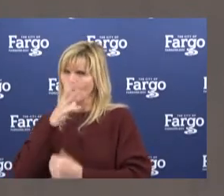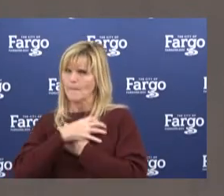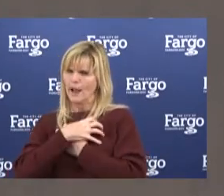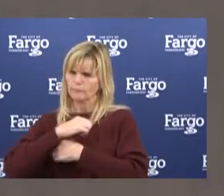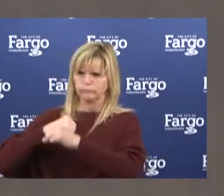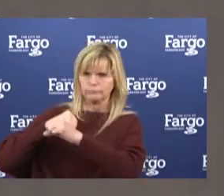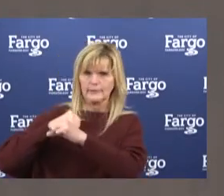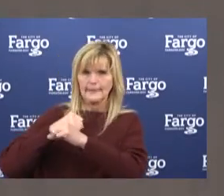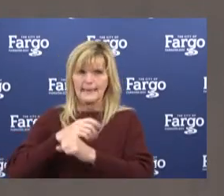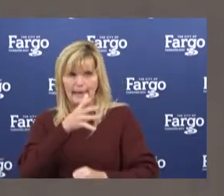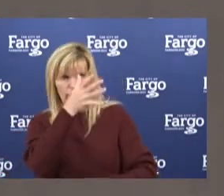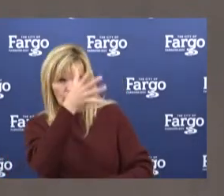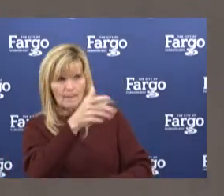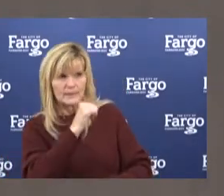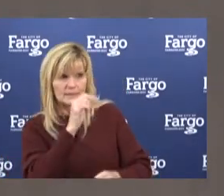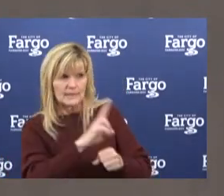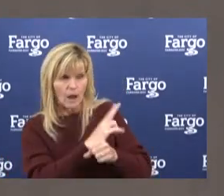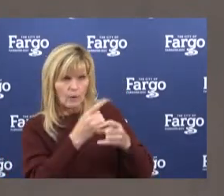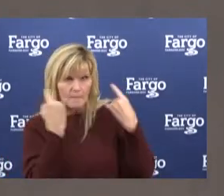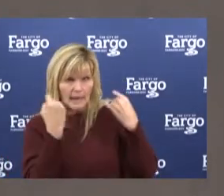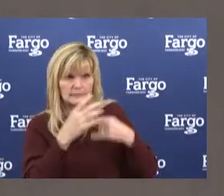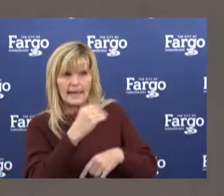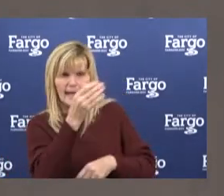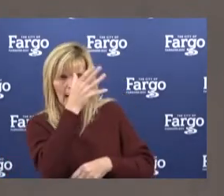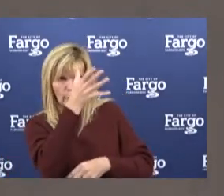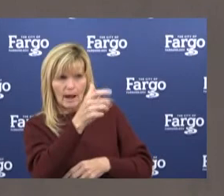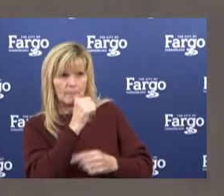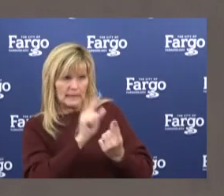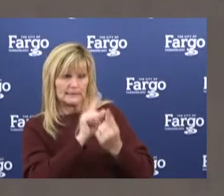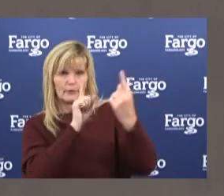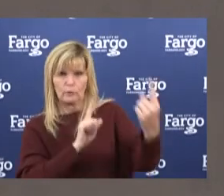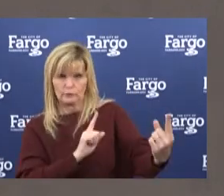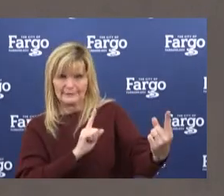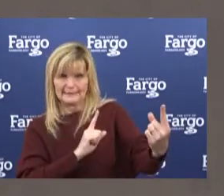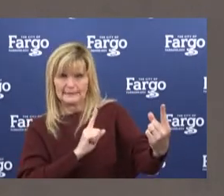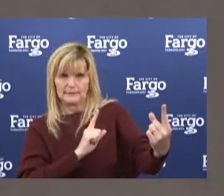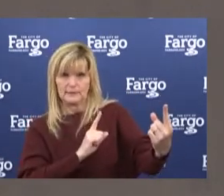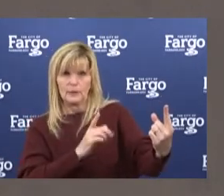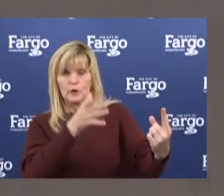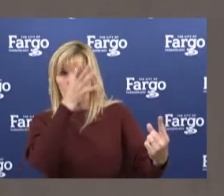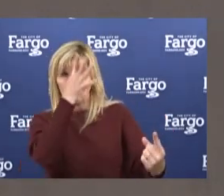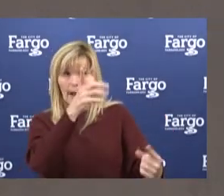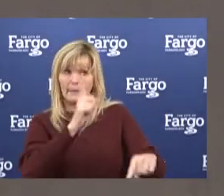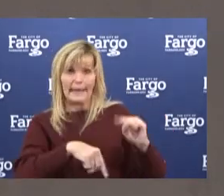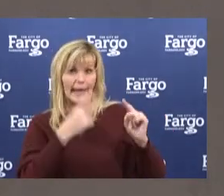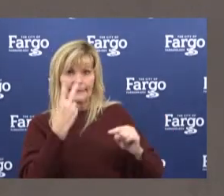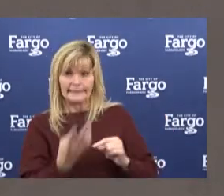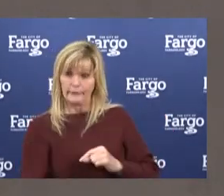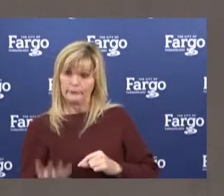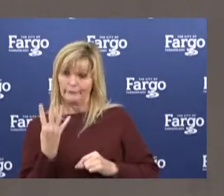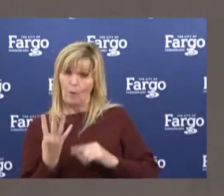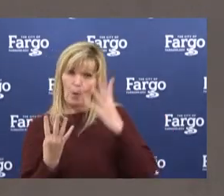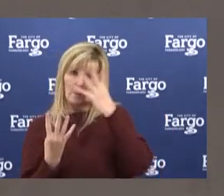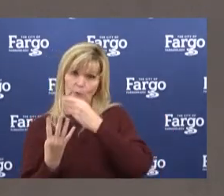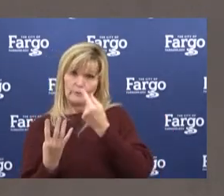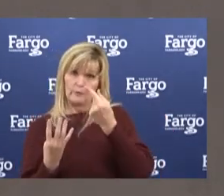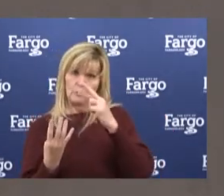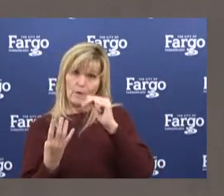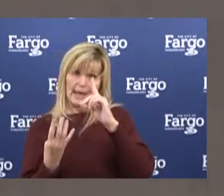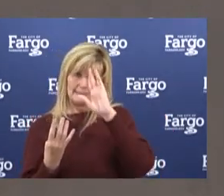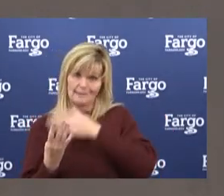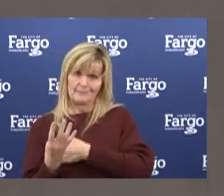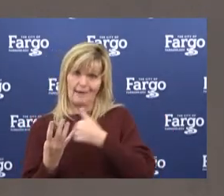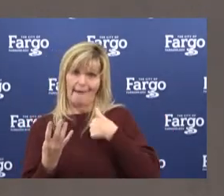Grandpa doesn't wear a mask and Grandpa doesn't social distance, Grandpa won't get to see those 4 beautiful grandsons that I have.